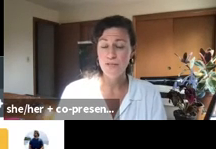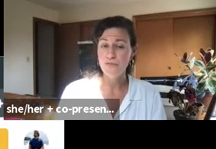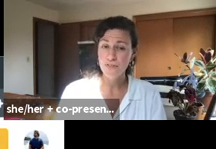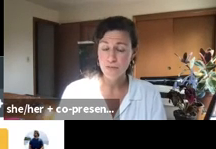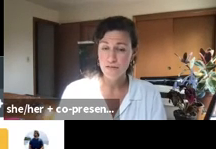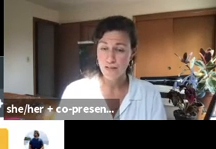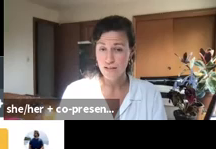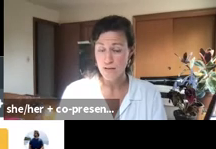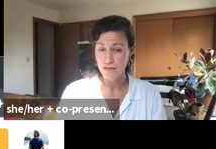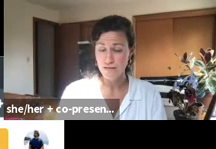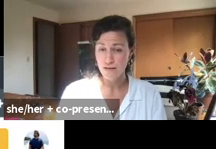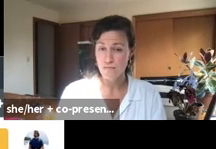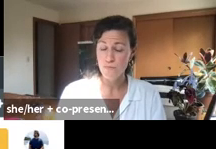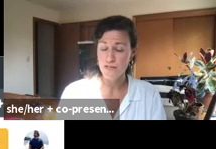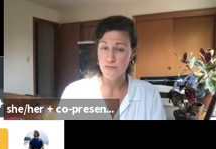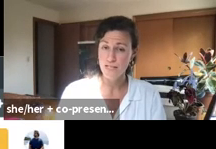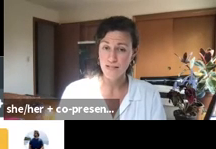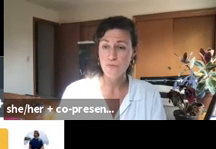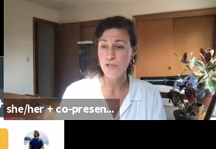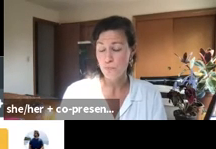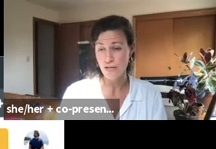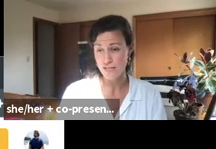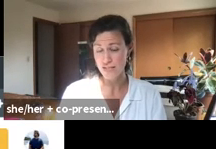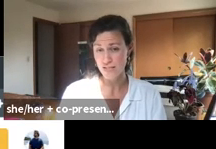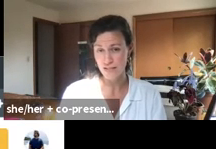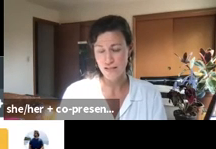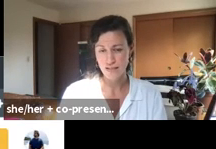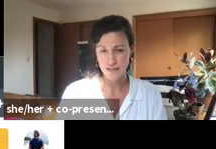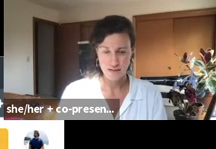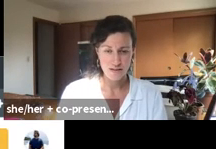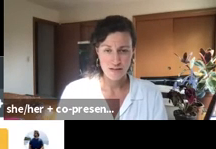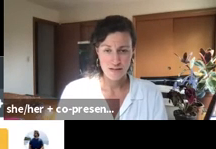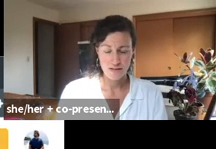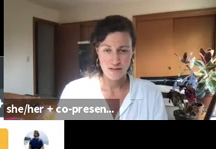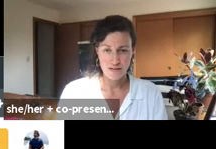how does it make you feel when you think about the moment this was taken? Were you present?